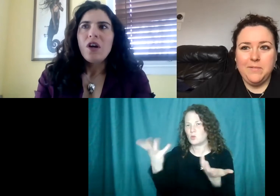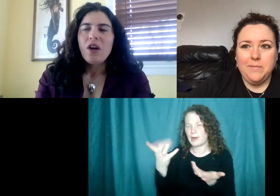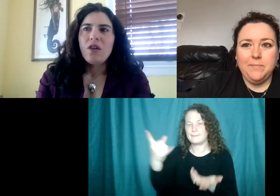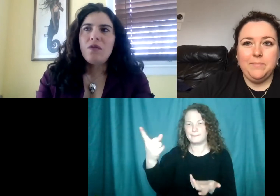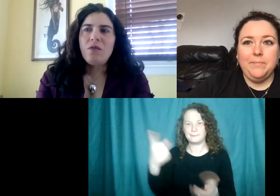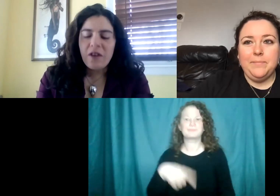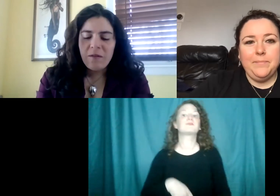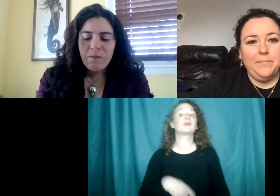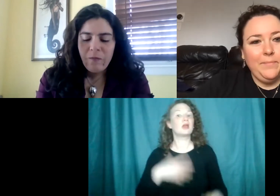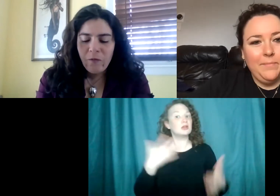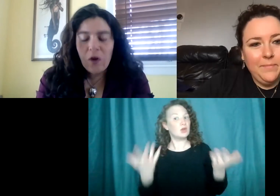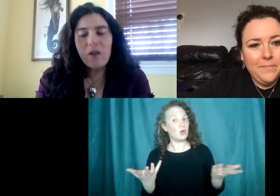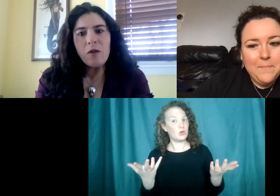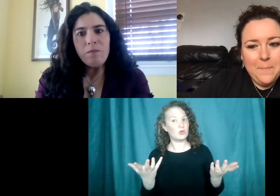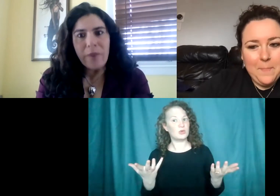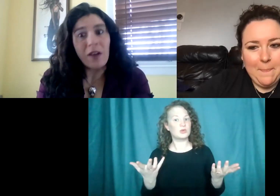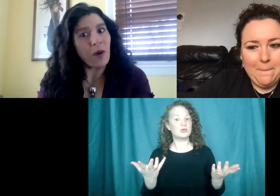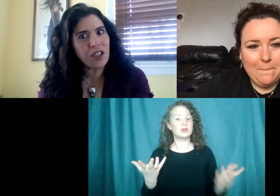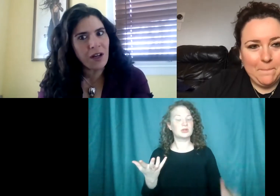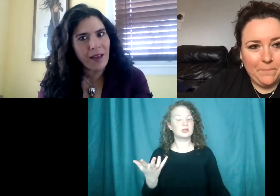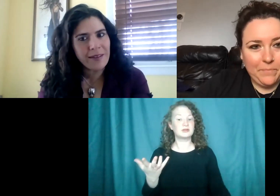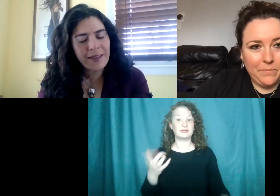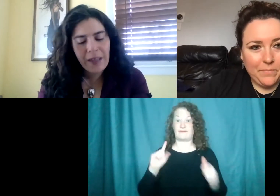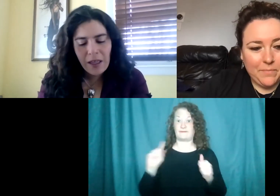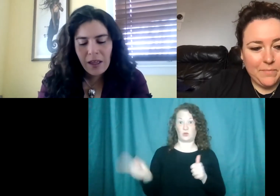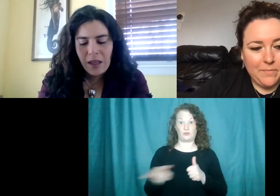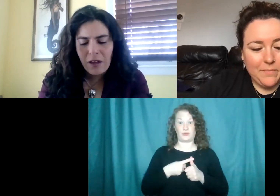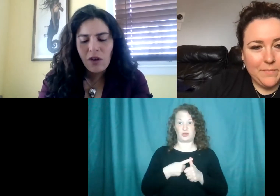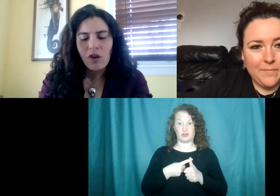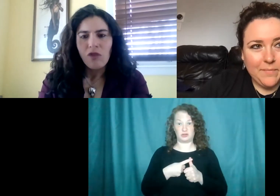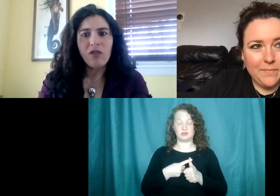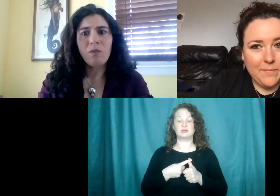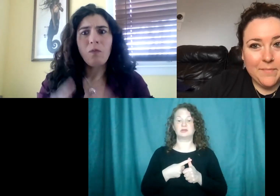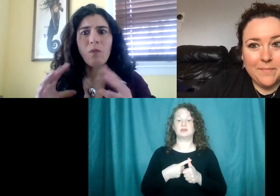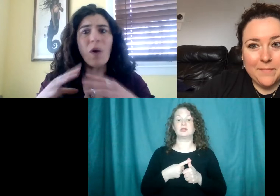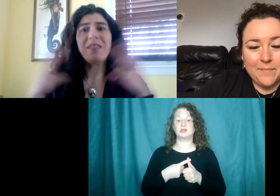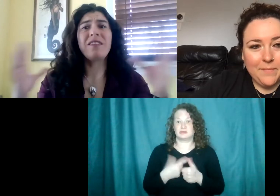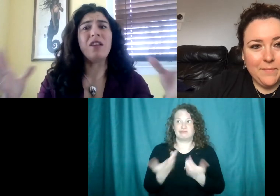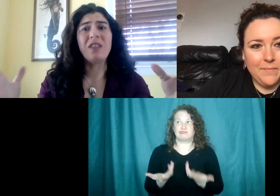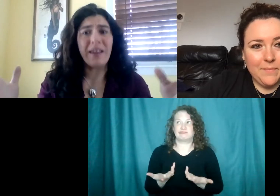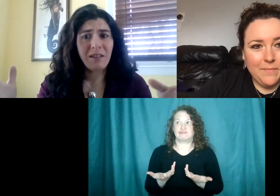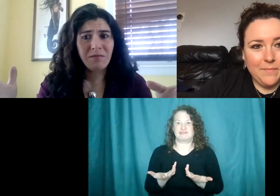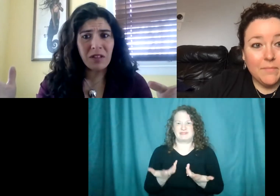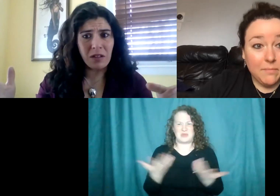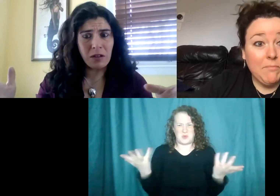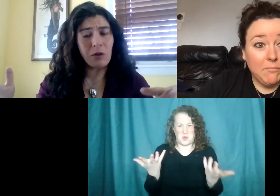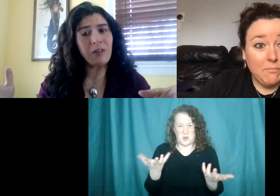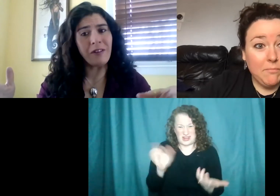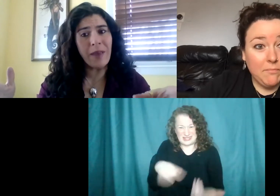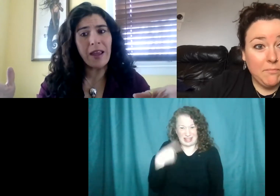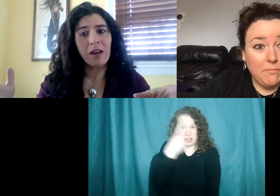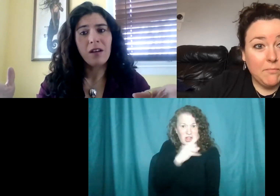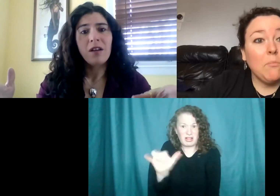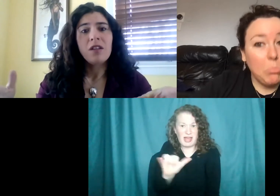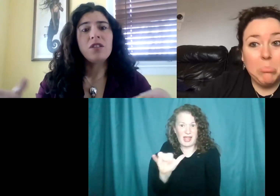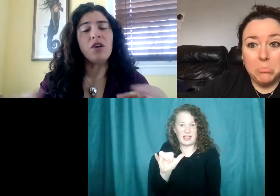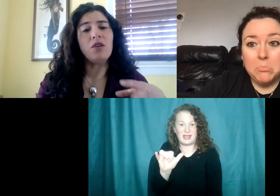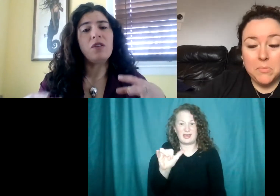So the first big question I'm asking is just, what does it look like in the coast of